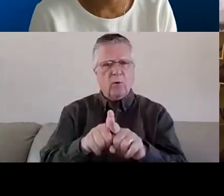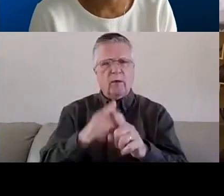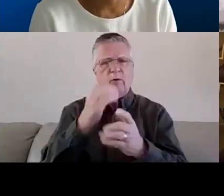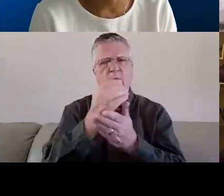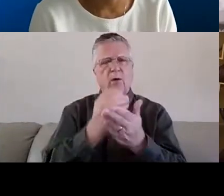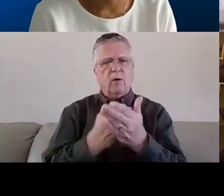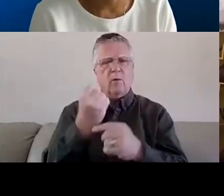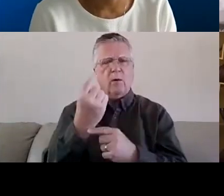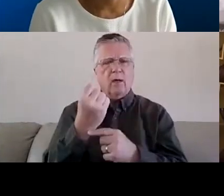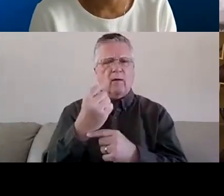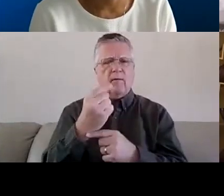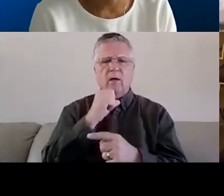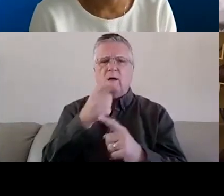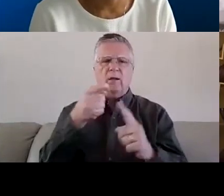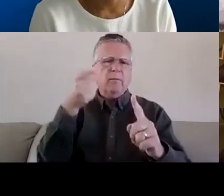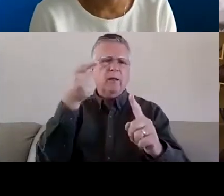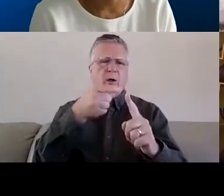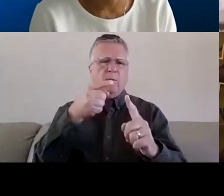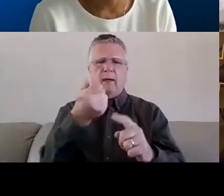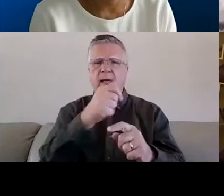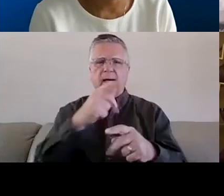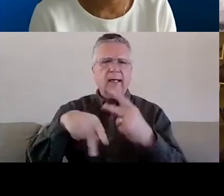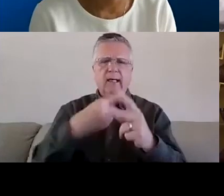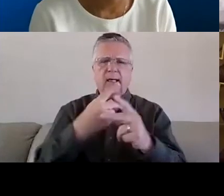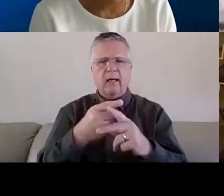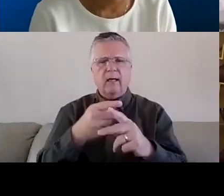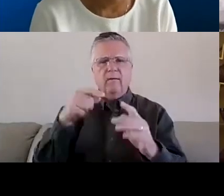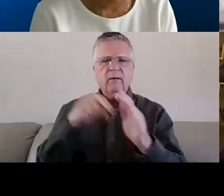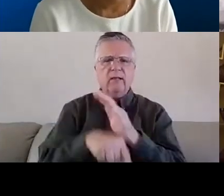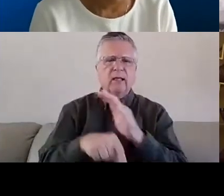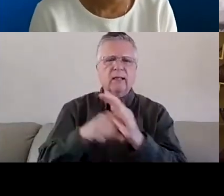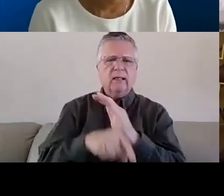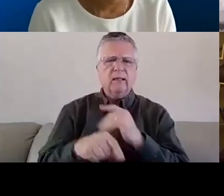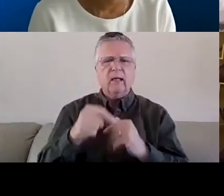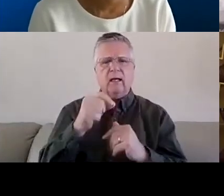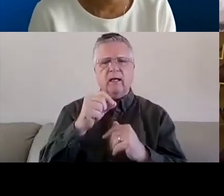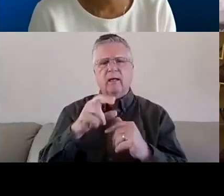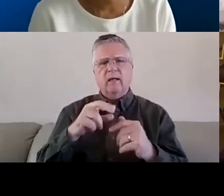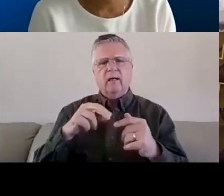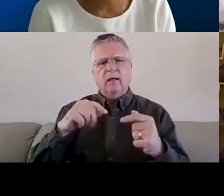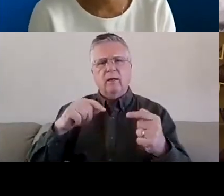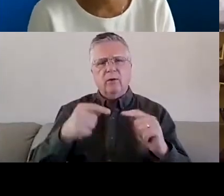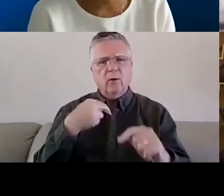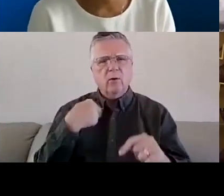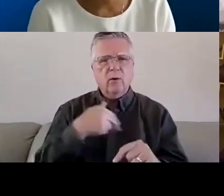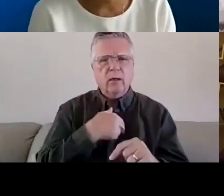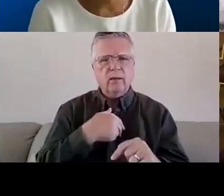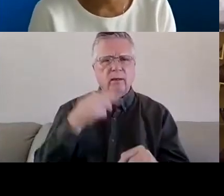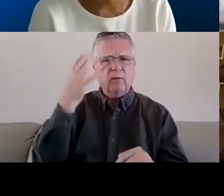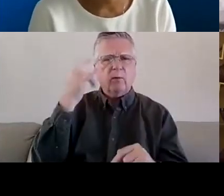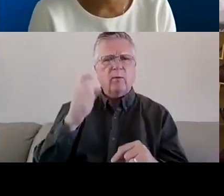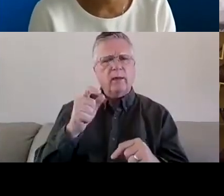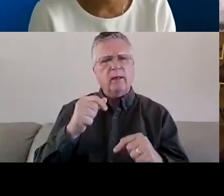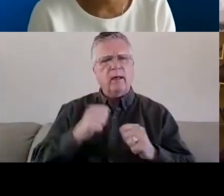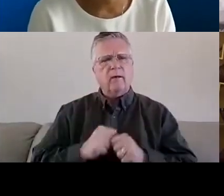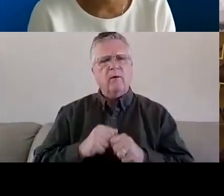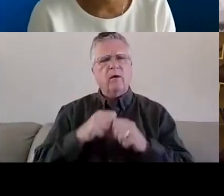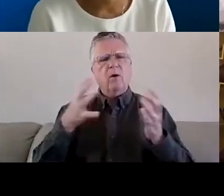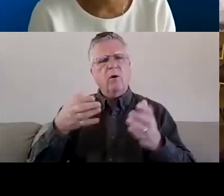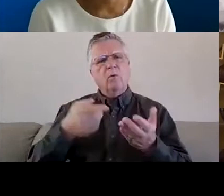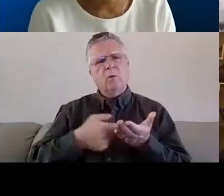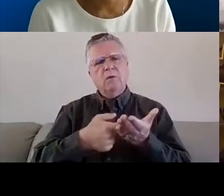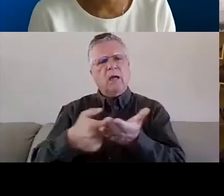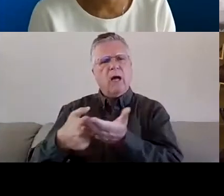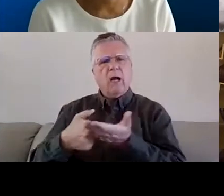of any form of genocide or any attempts to assimilate or exterminate us. And this is why we need to have a more open dialogue with City Council